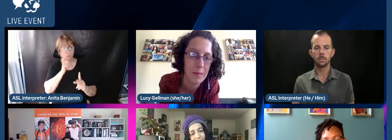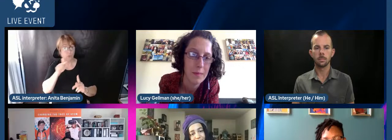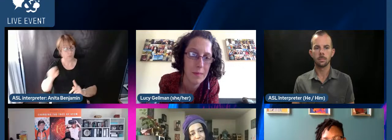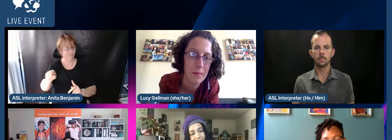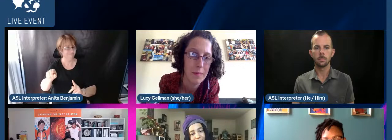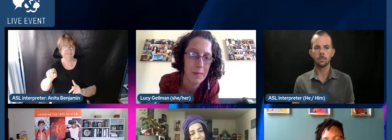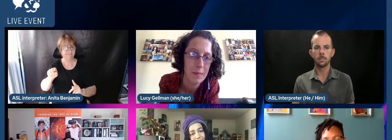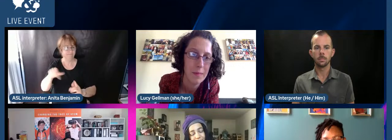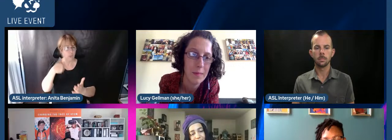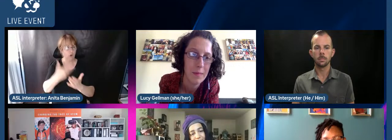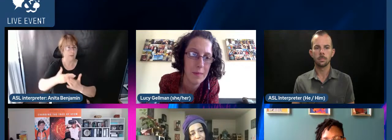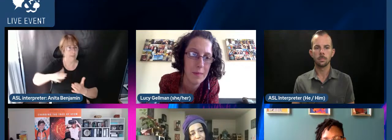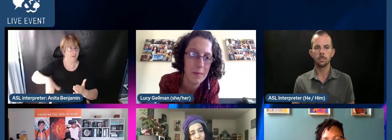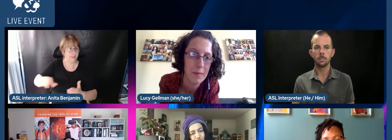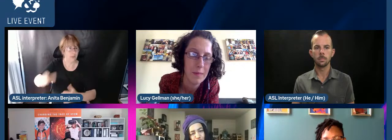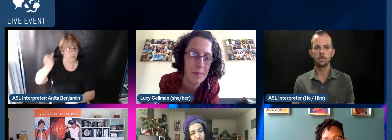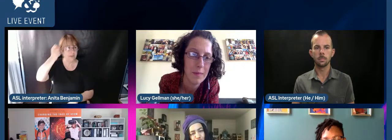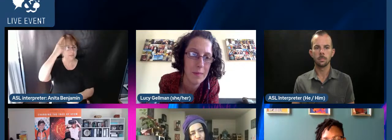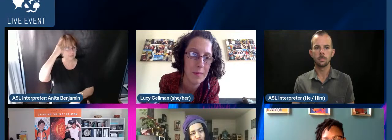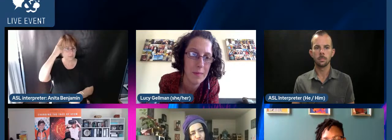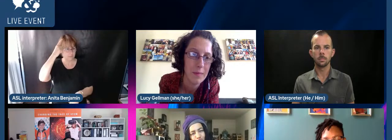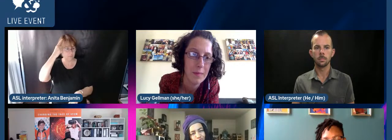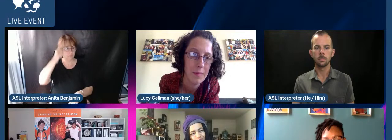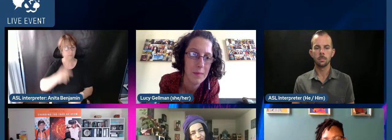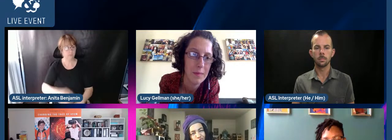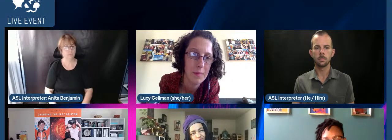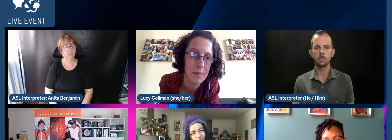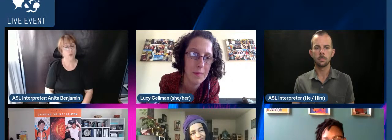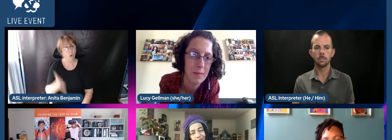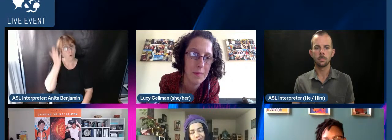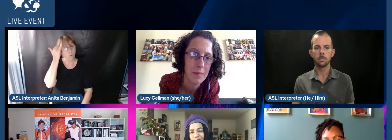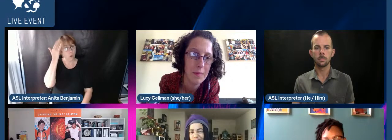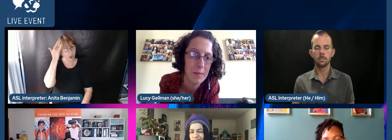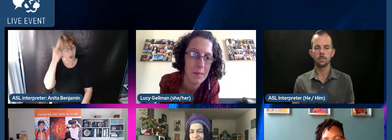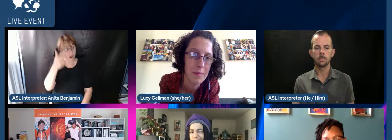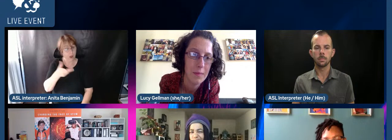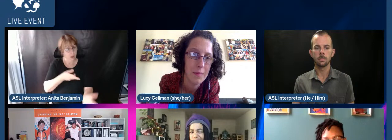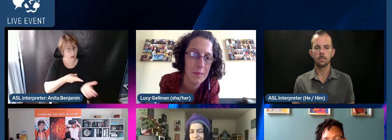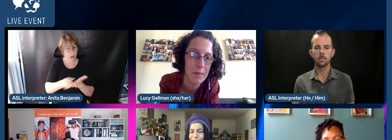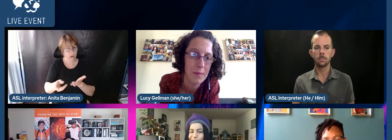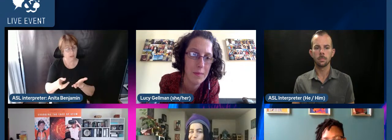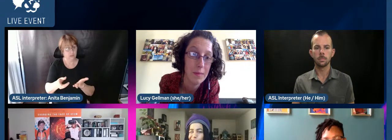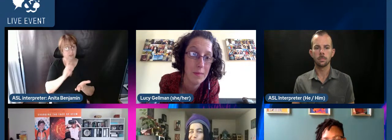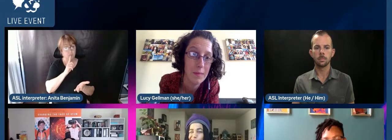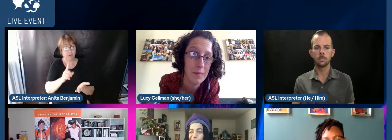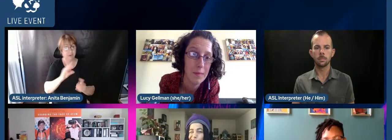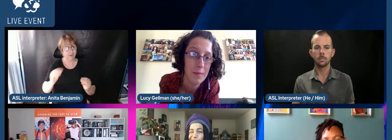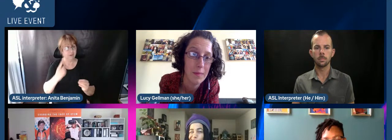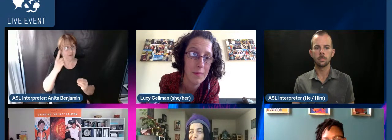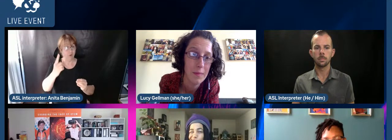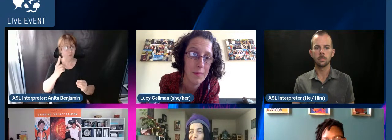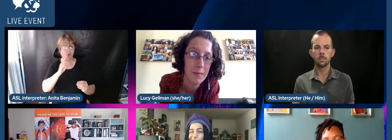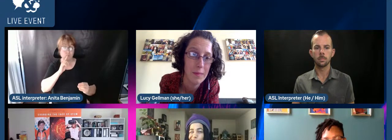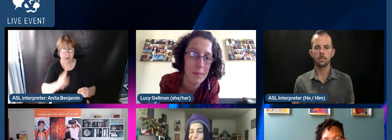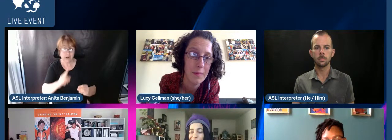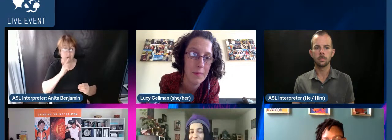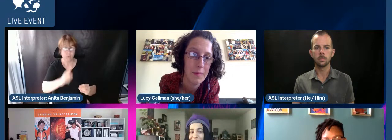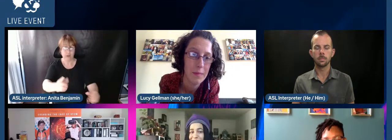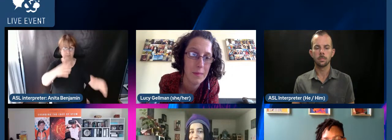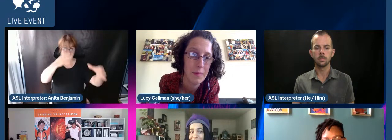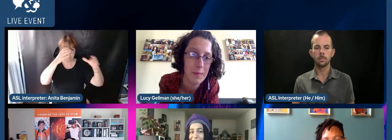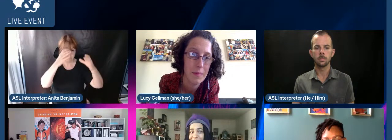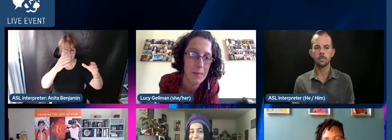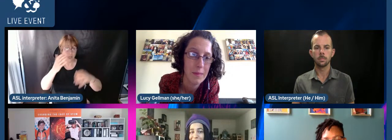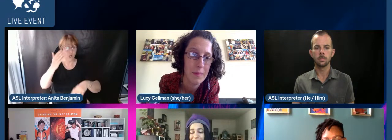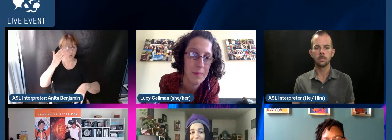understand. Because honestly, guys, nobody knows what it's like to really